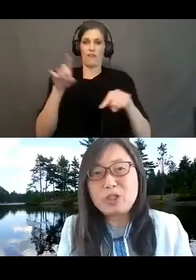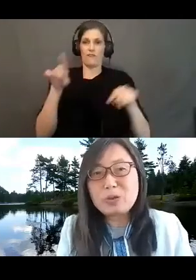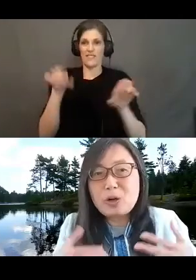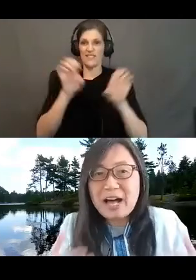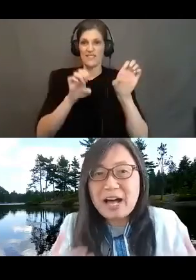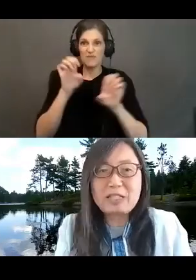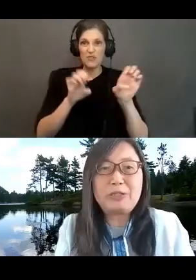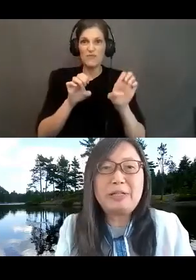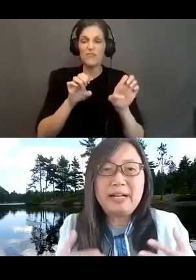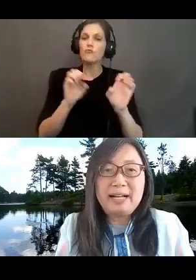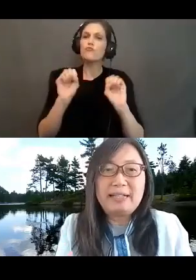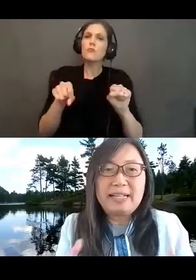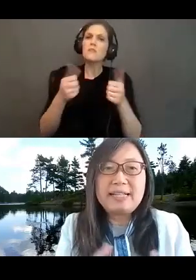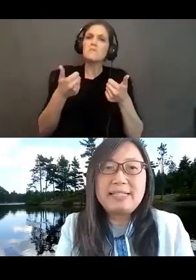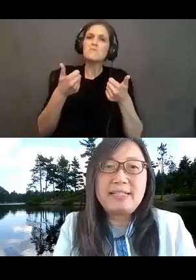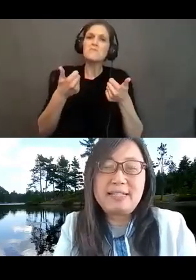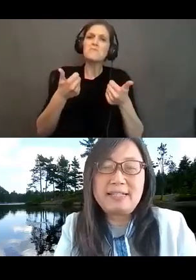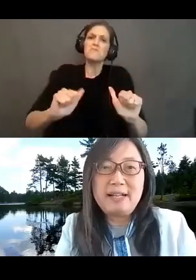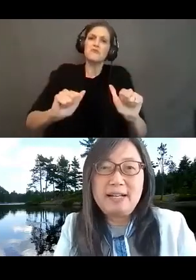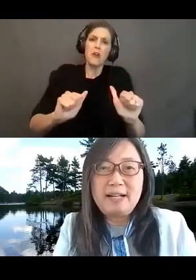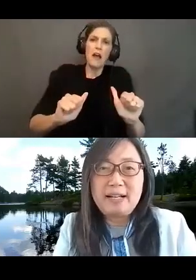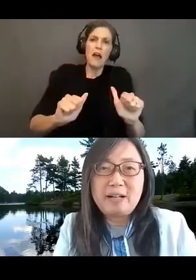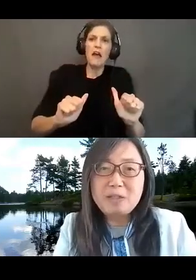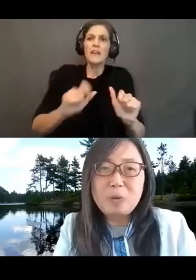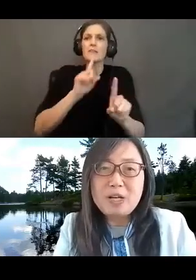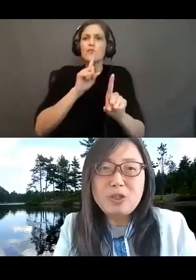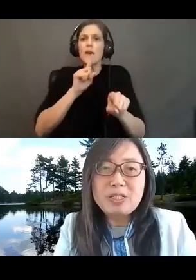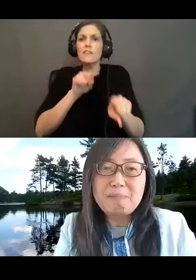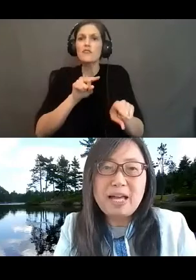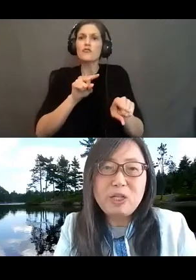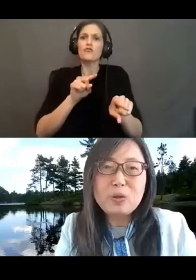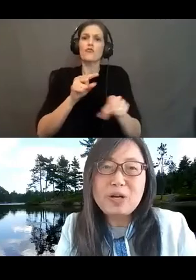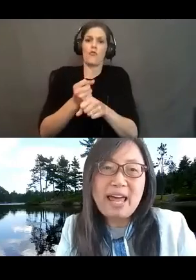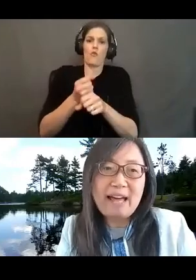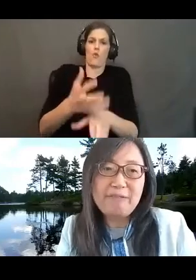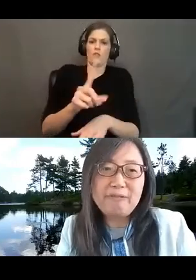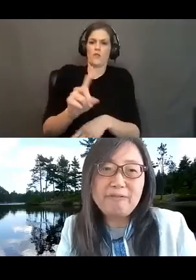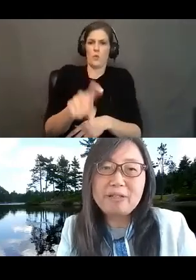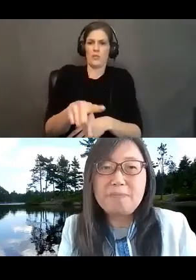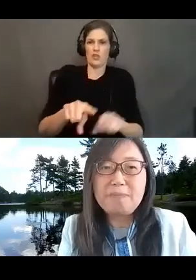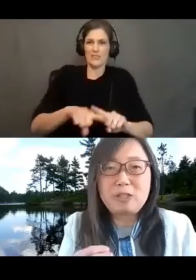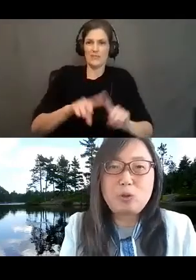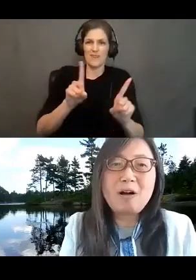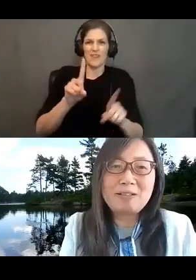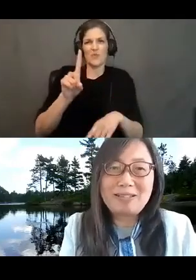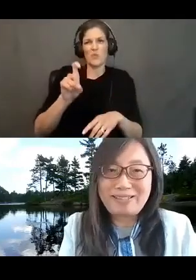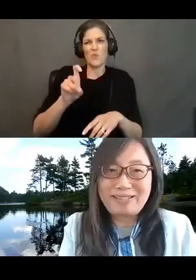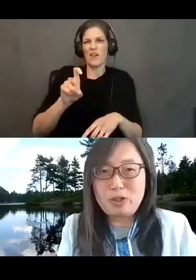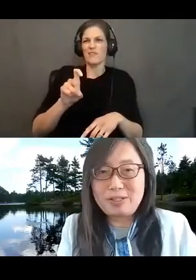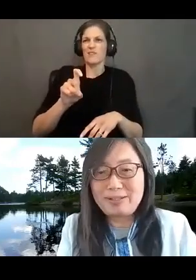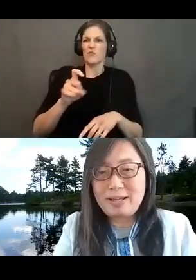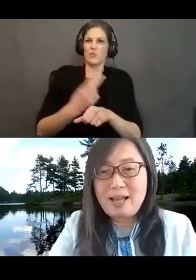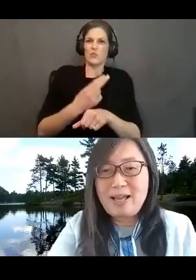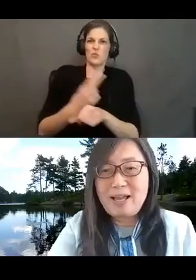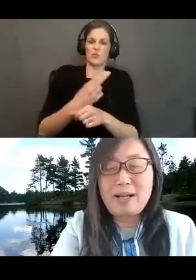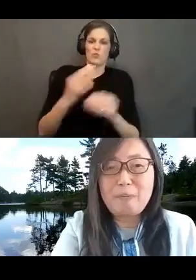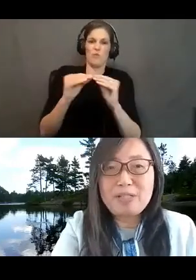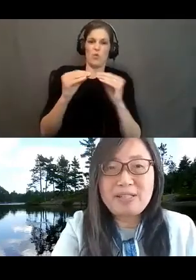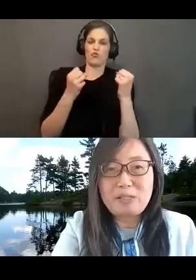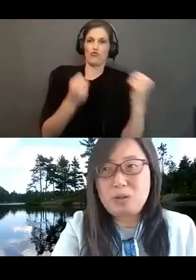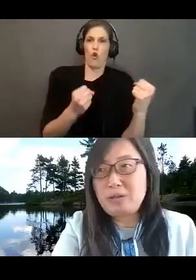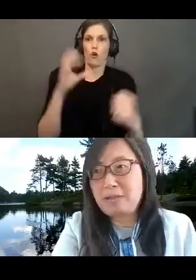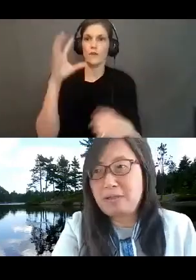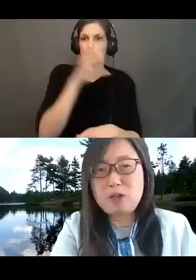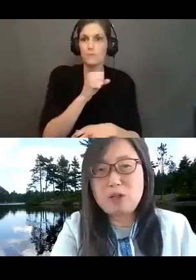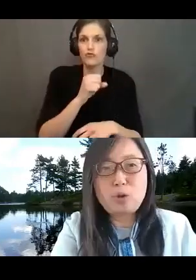can still try to answer these causal questions, but you will have to invoke much stronger assumptions. When we